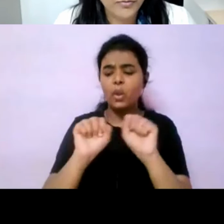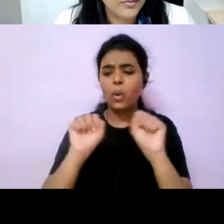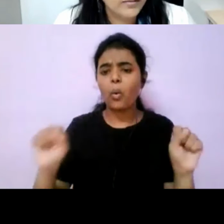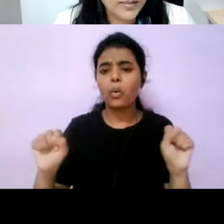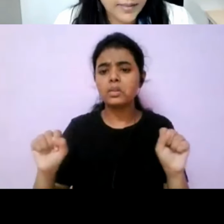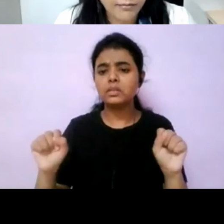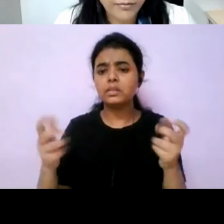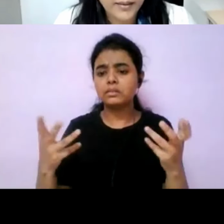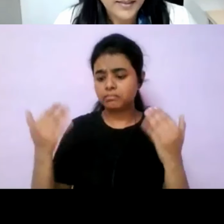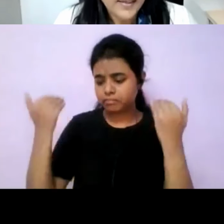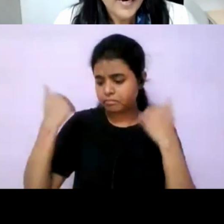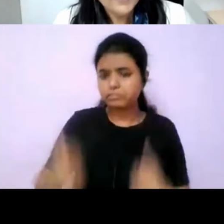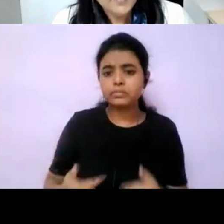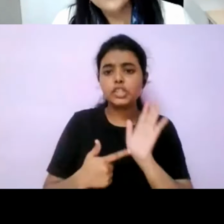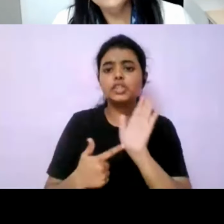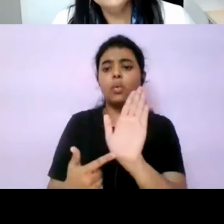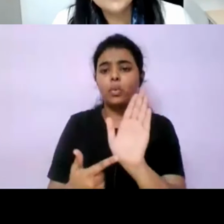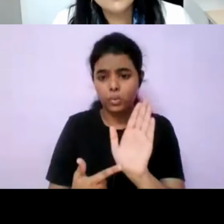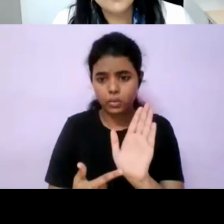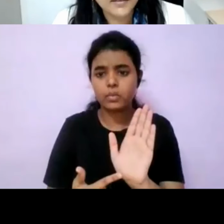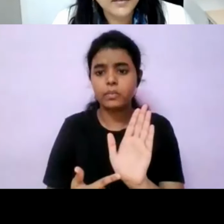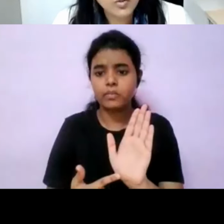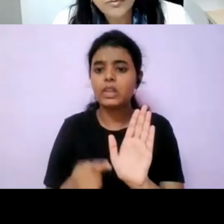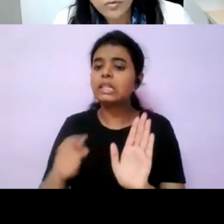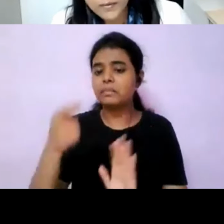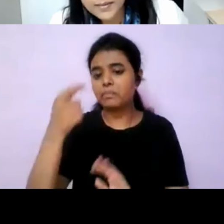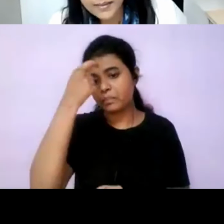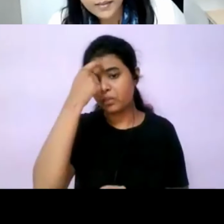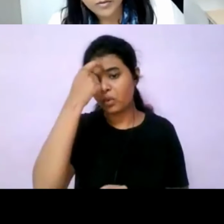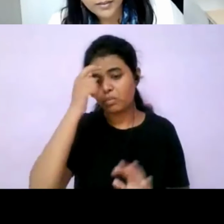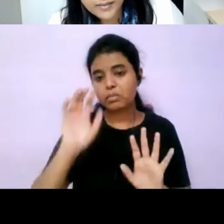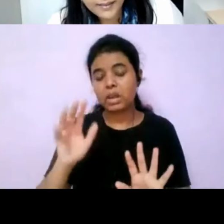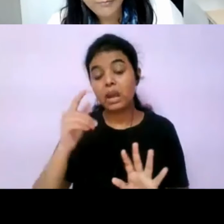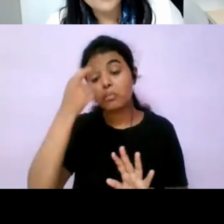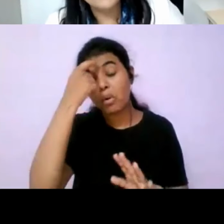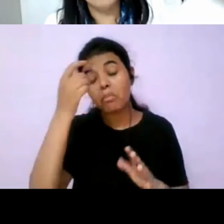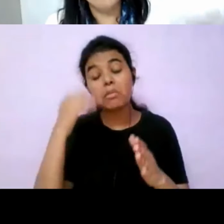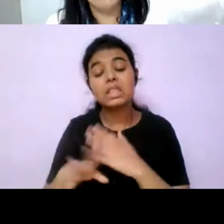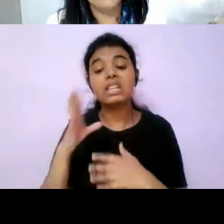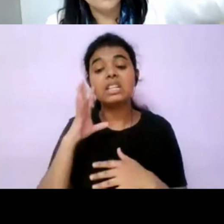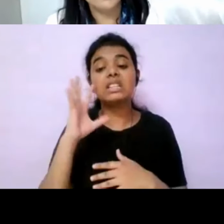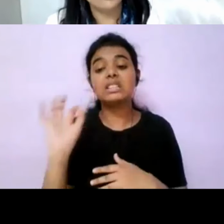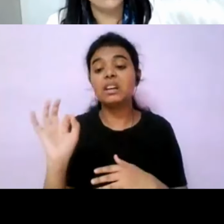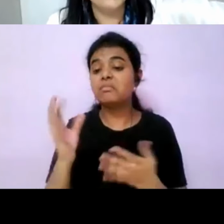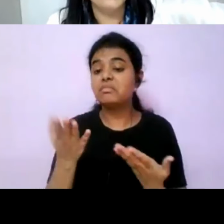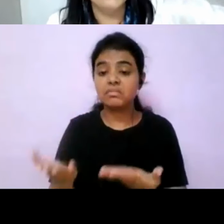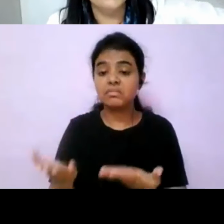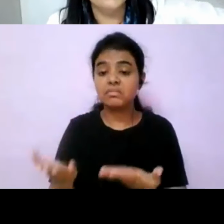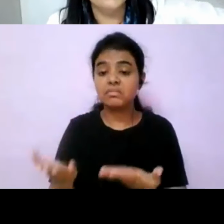of the self. And typically, this is critical to a woman's sense of herself as a female, sexually desiring